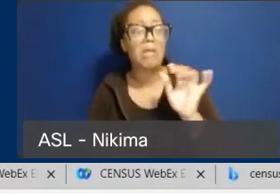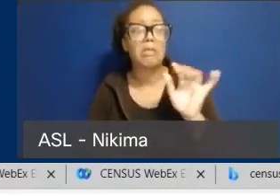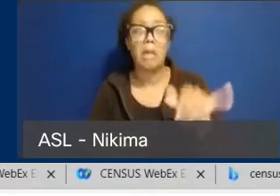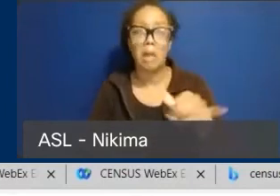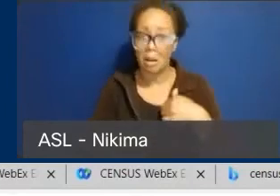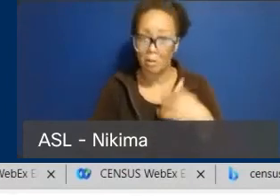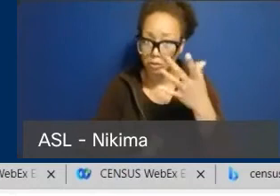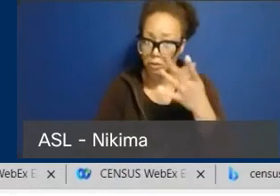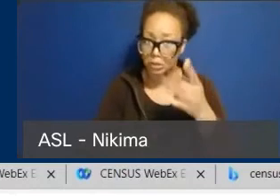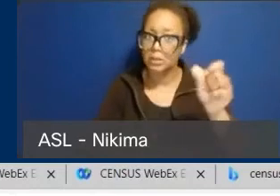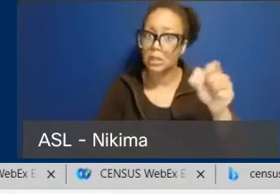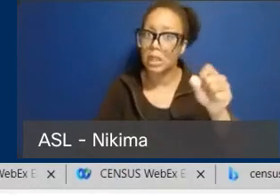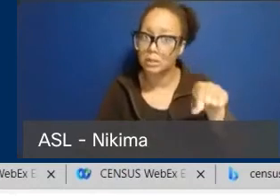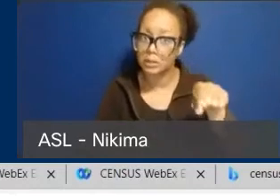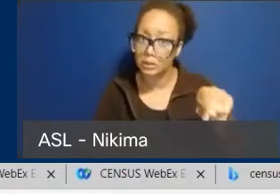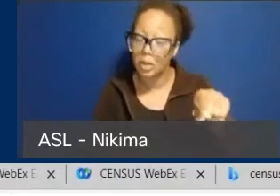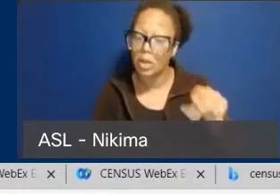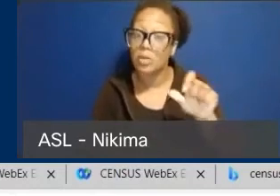going to give you